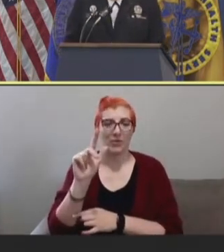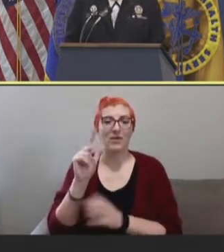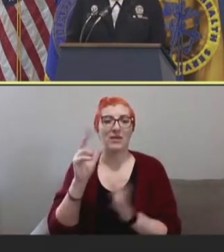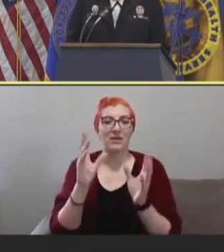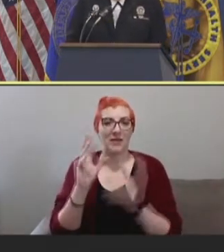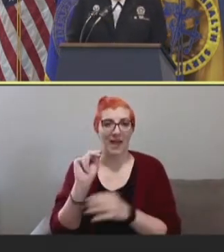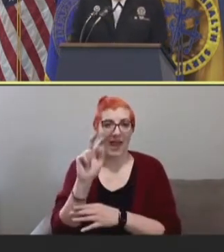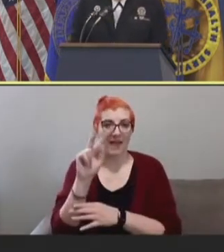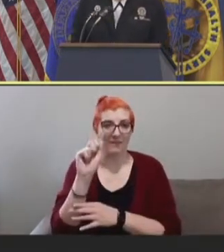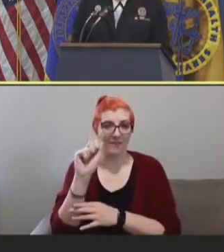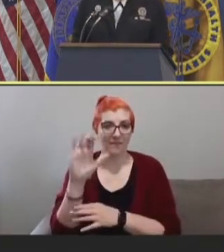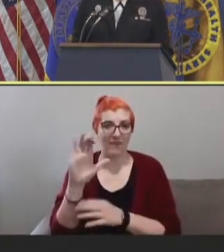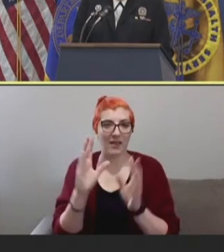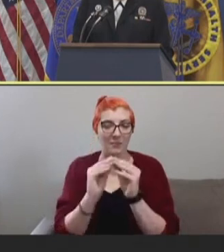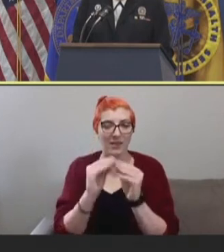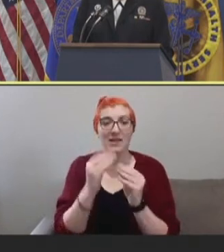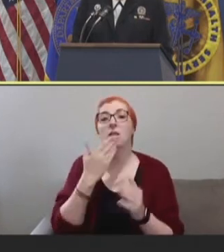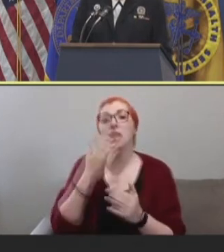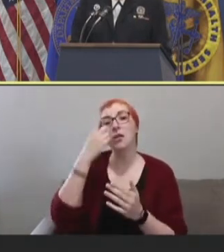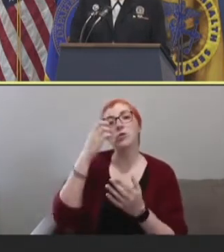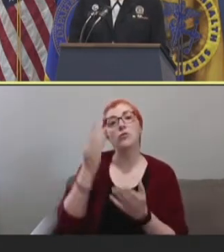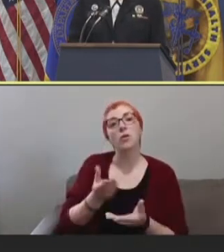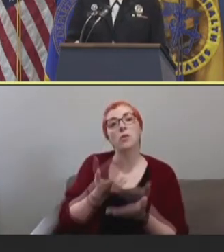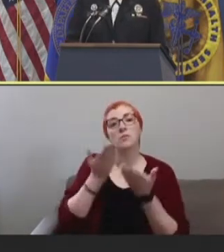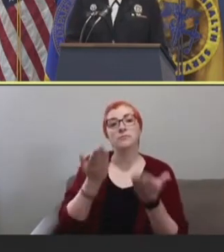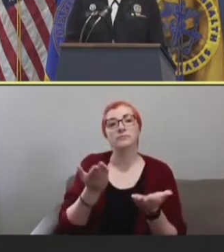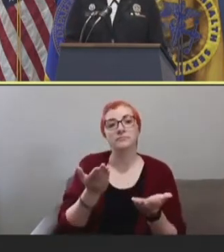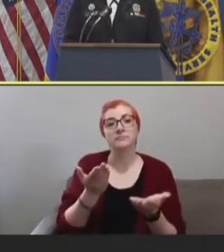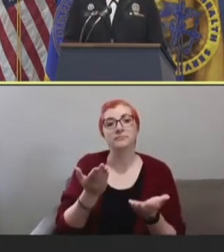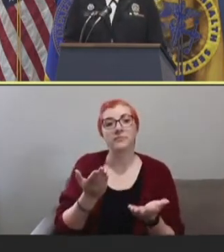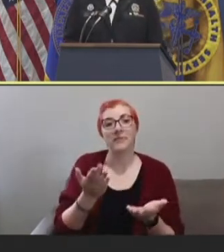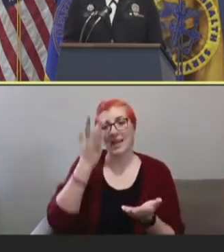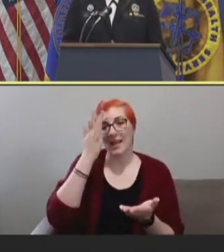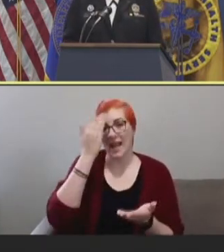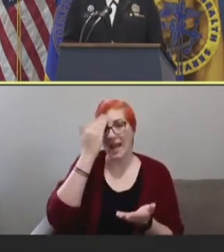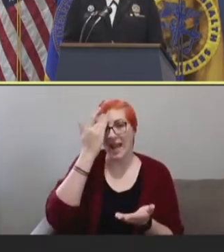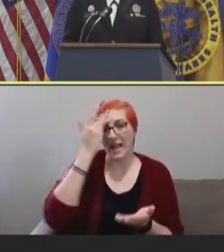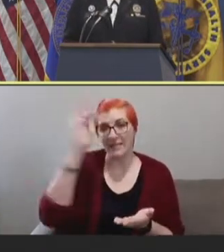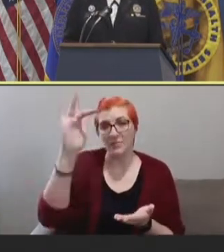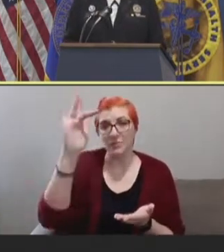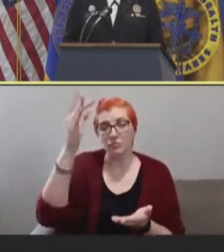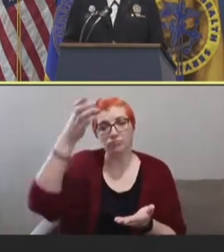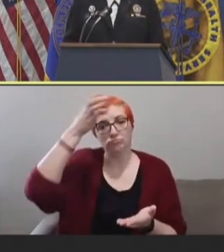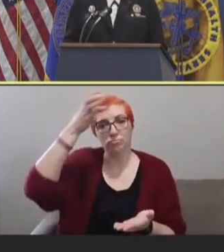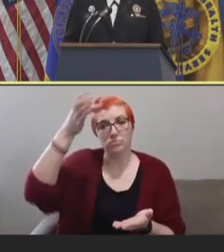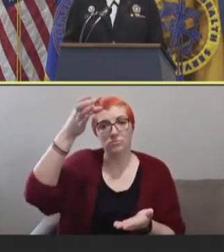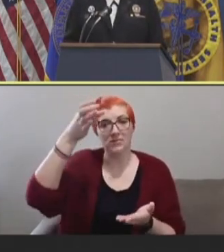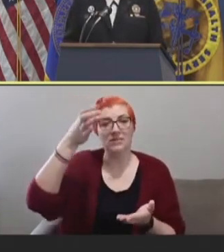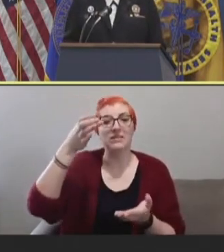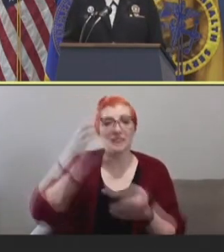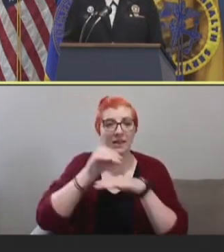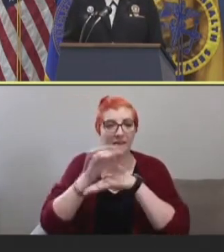much for providing expertise and guidance on these critical areas of our immunization system, and I look forward very much to these